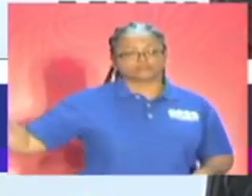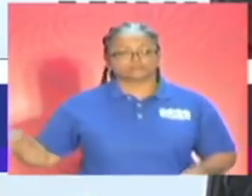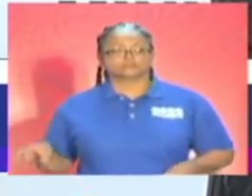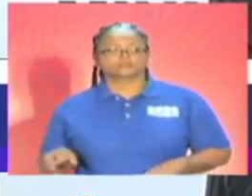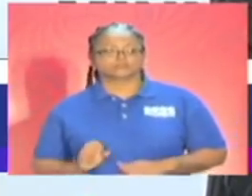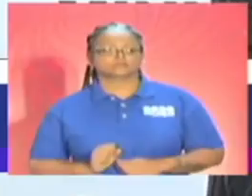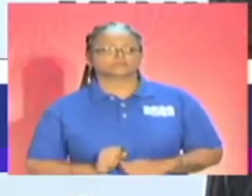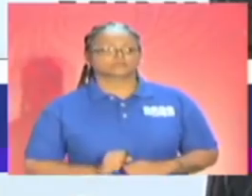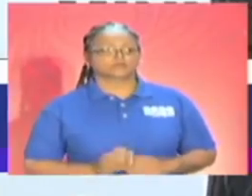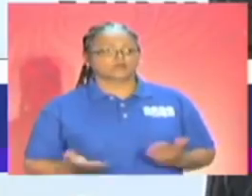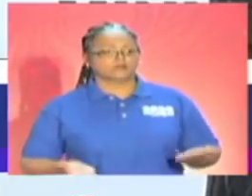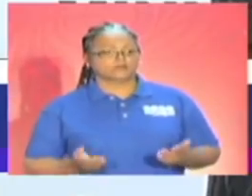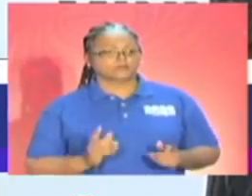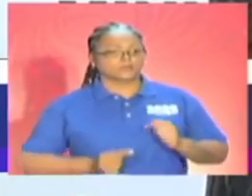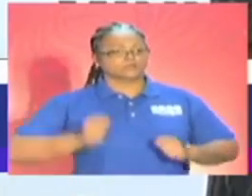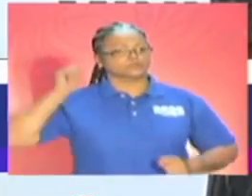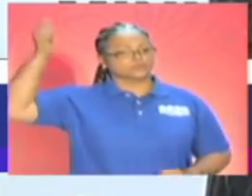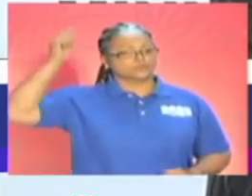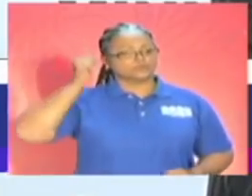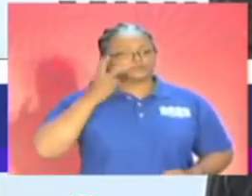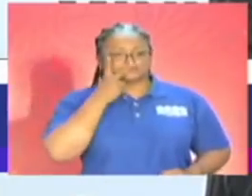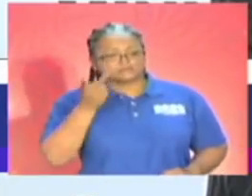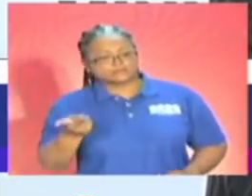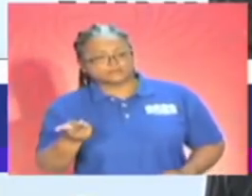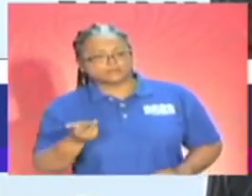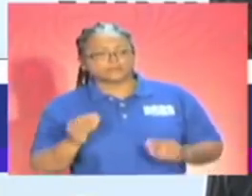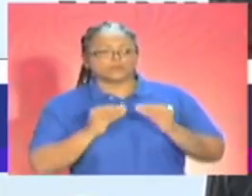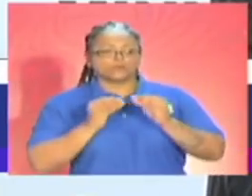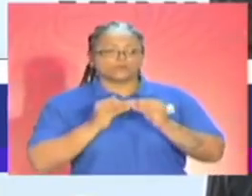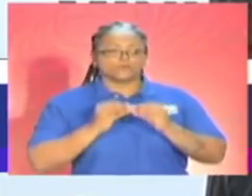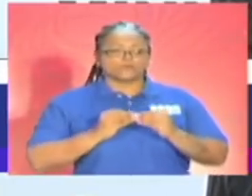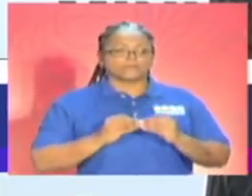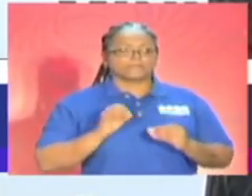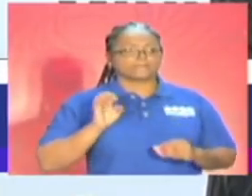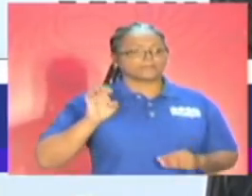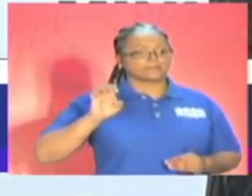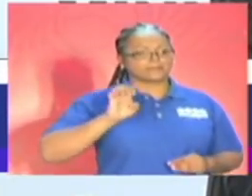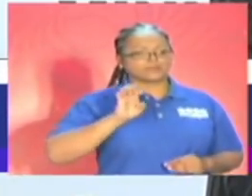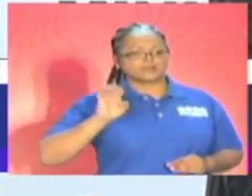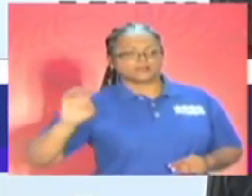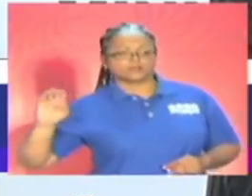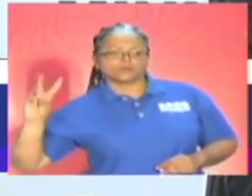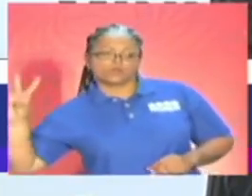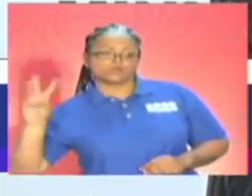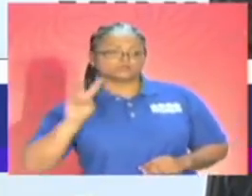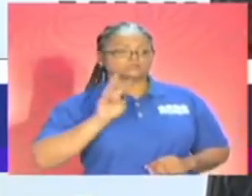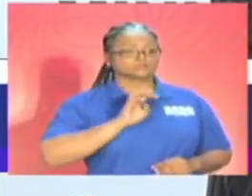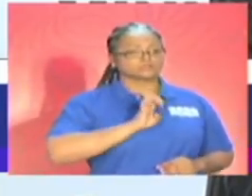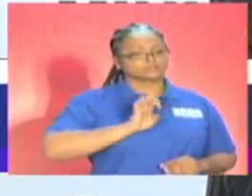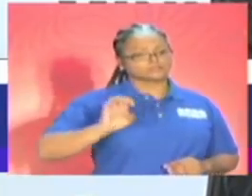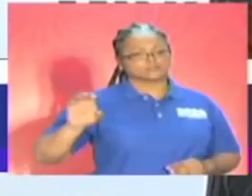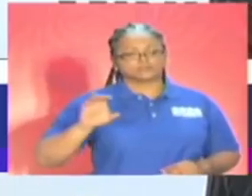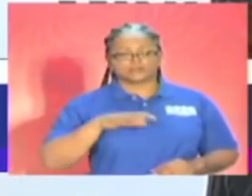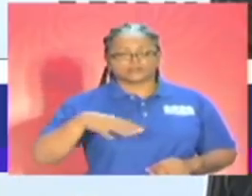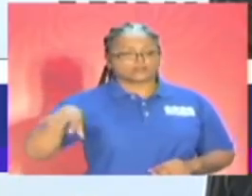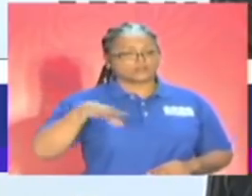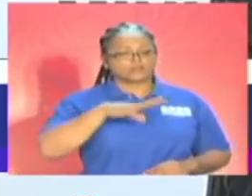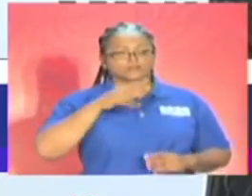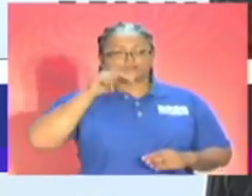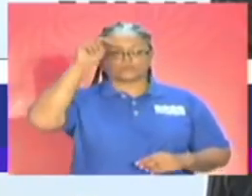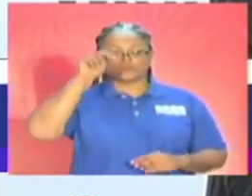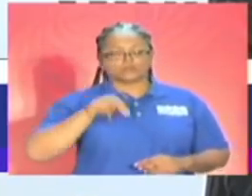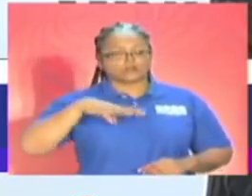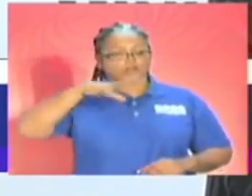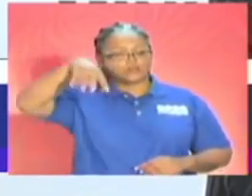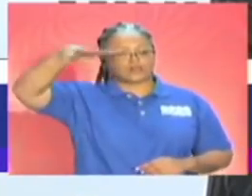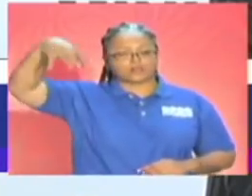down to the centers, the urban centers, with less spread so in other areas. So it's a very